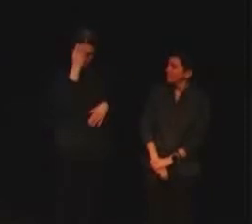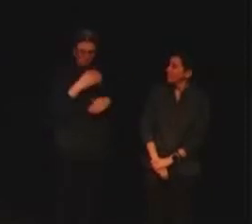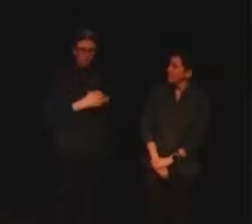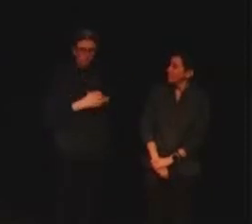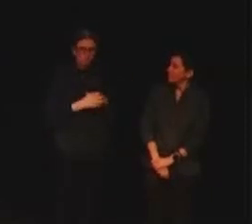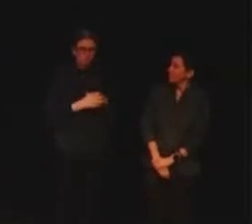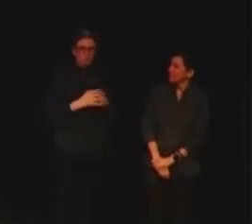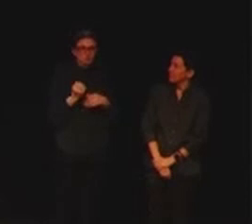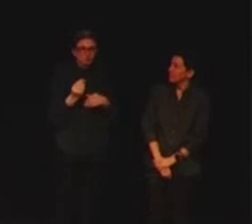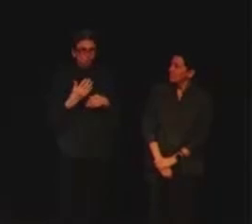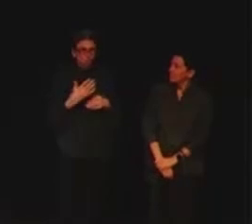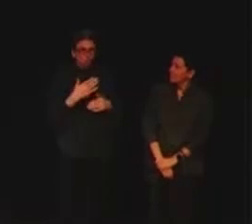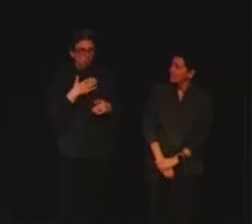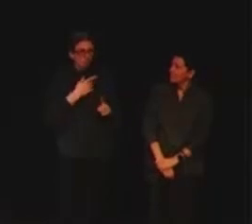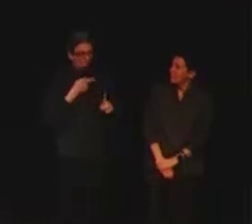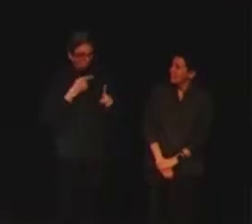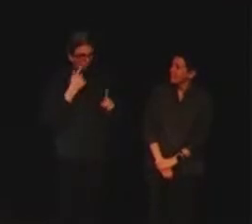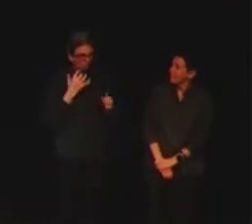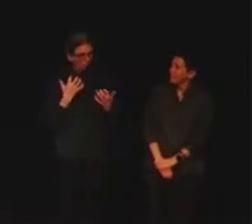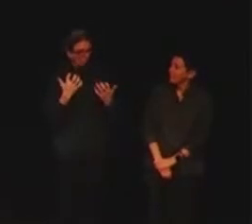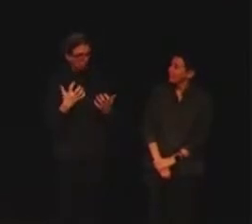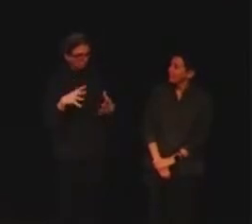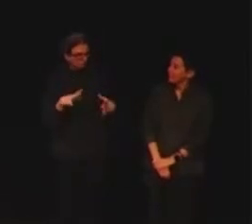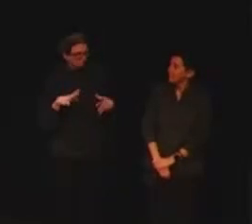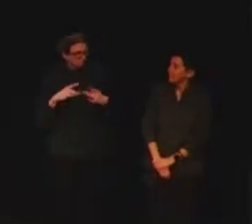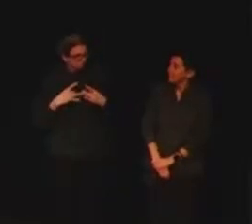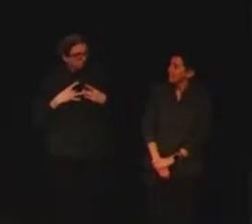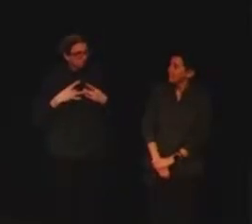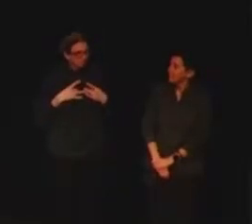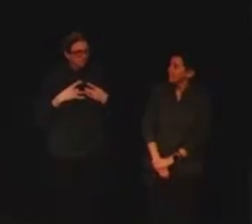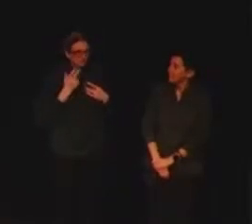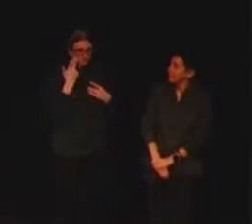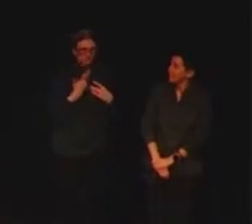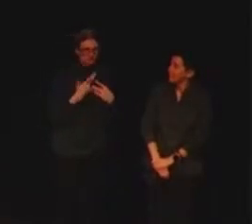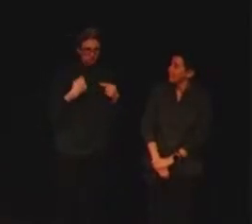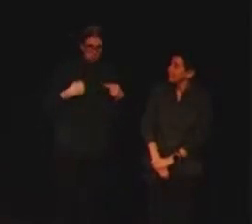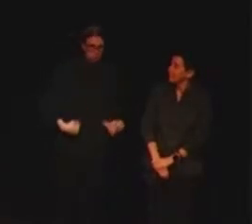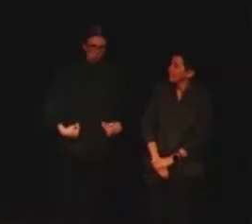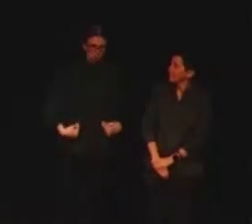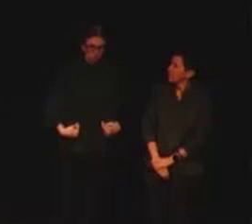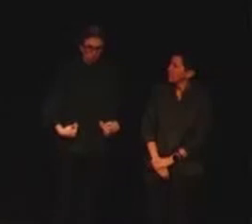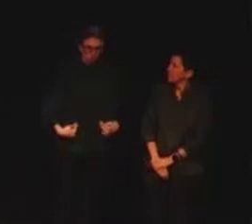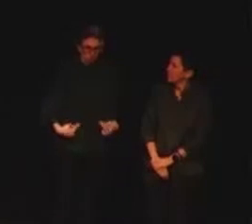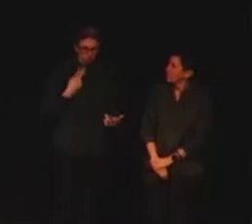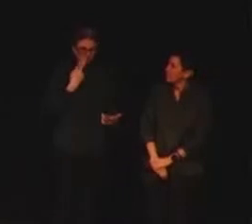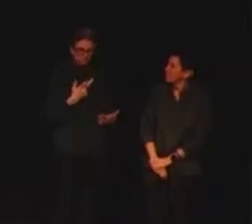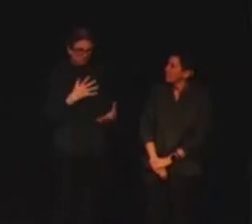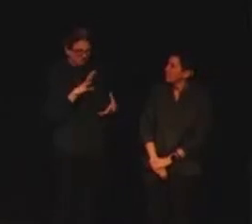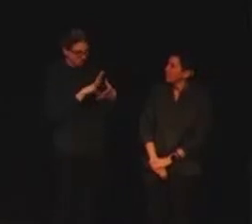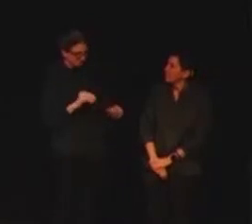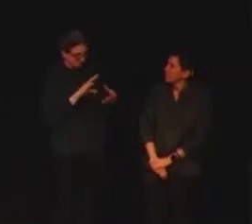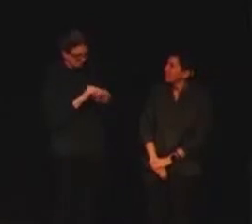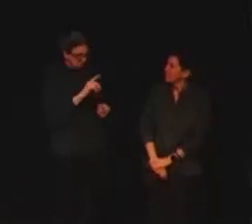what I want people to get from it is the seeing the humanity and seeing a story that isn't about